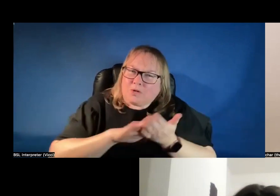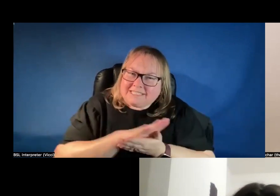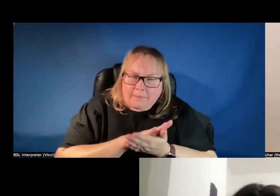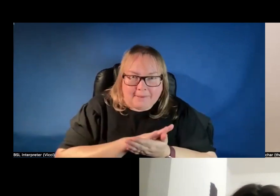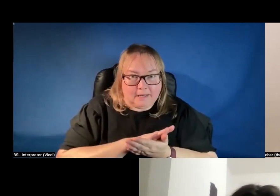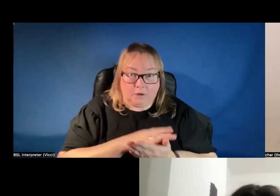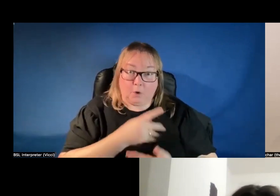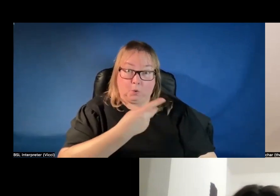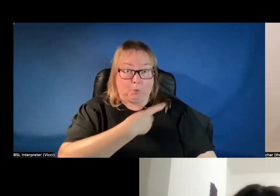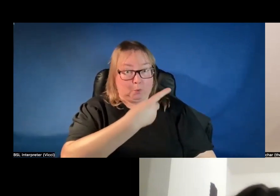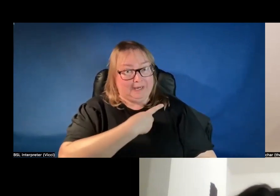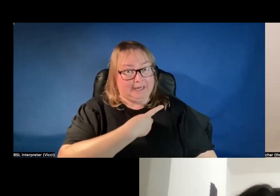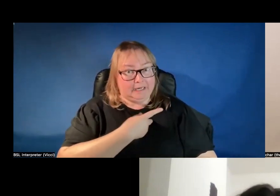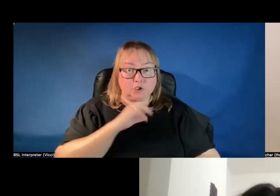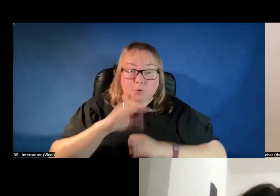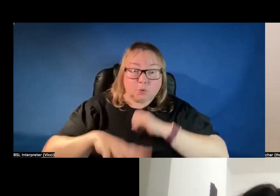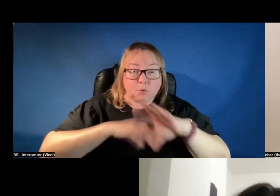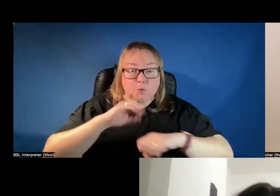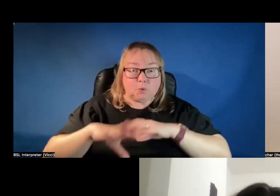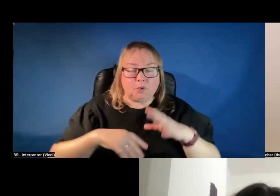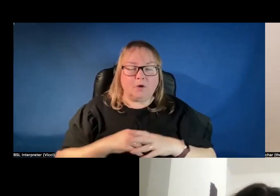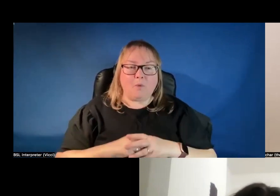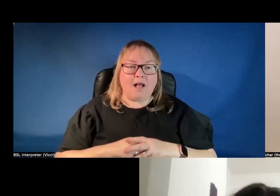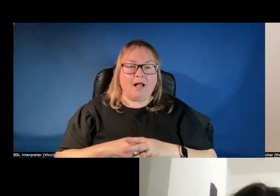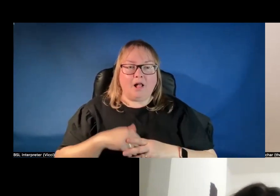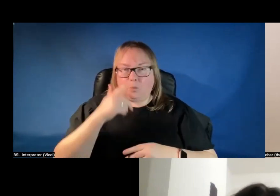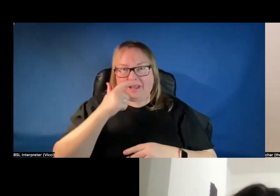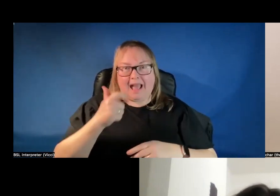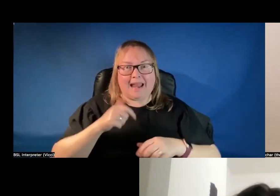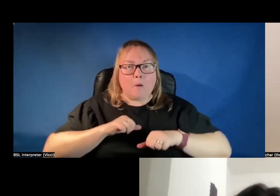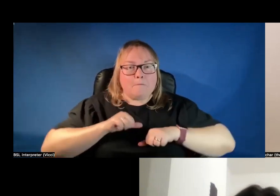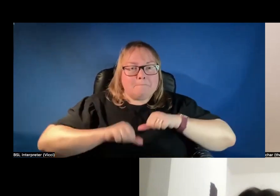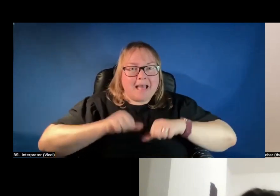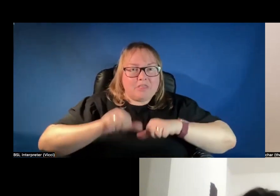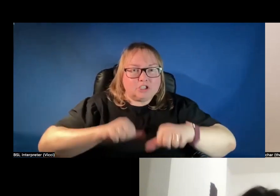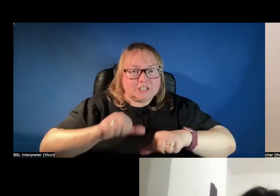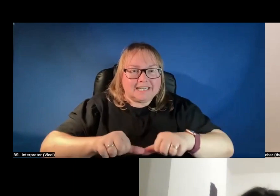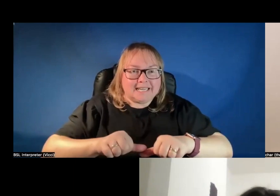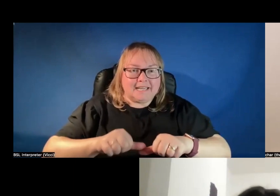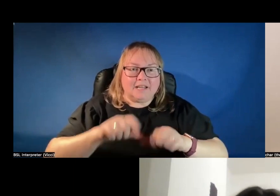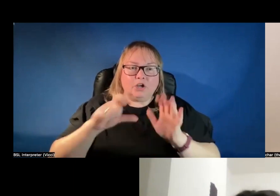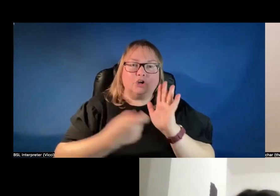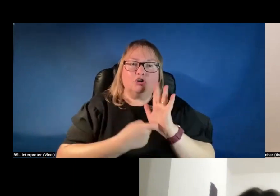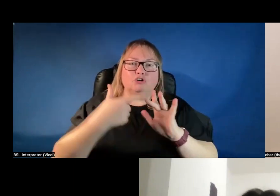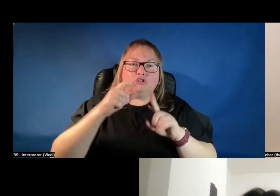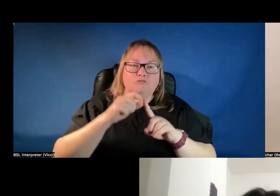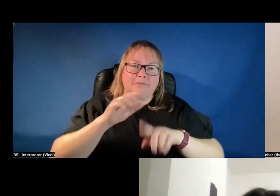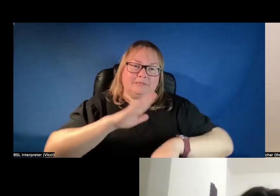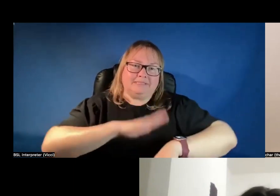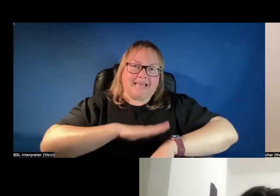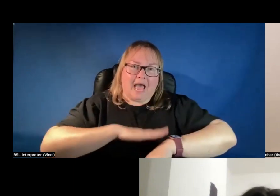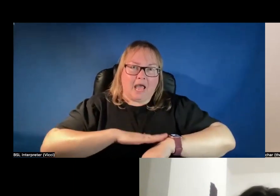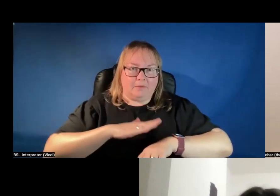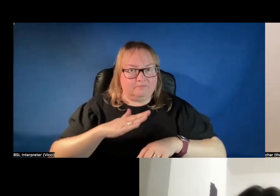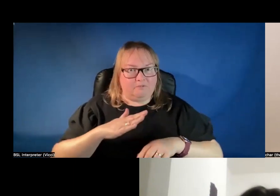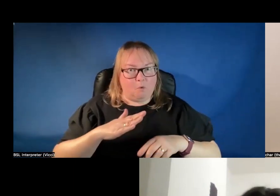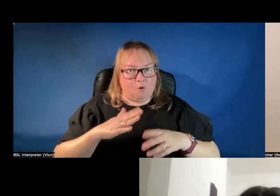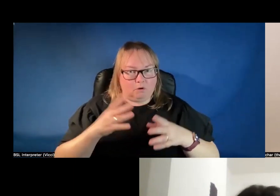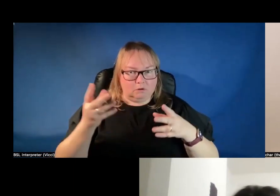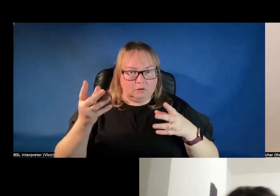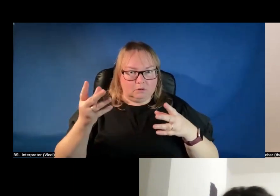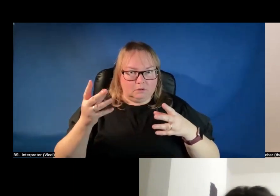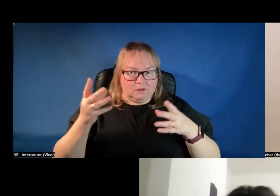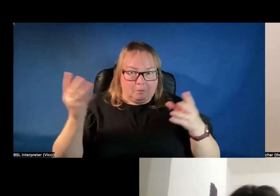Crip time quite a lot. I guess we can say that our methodology was Crip time in terms of putting things together. So yeah, I